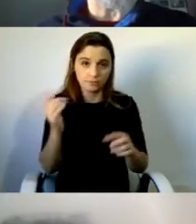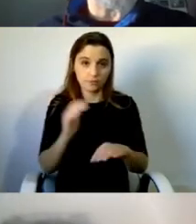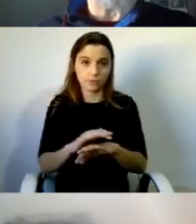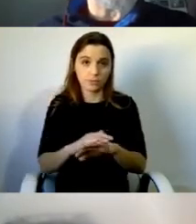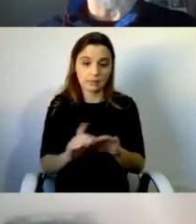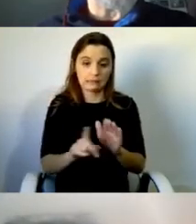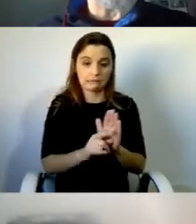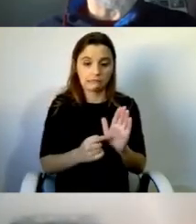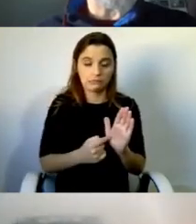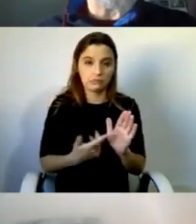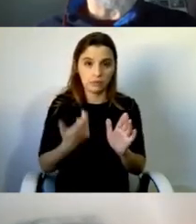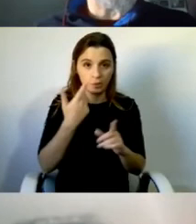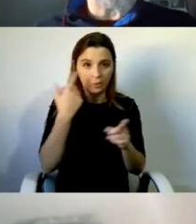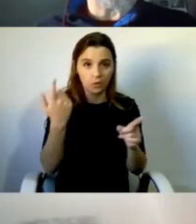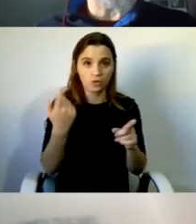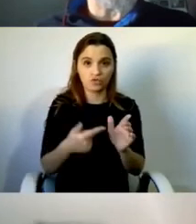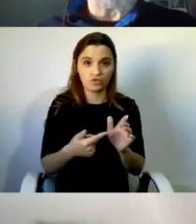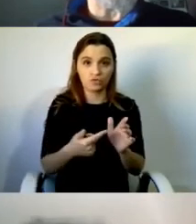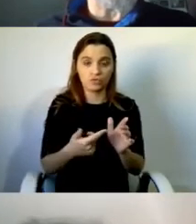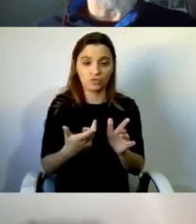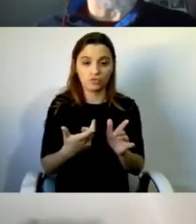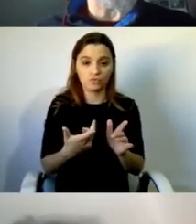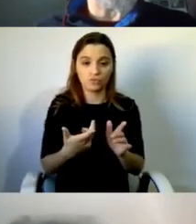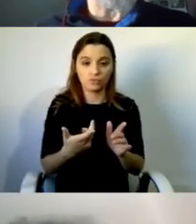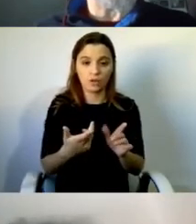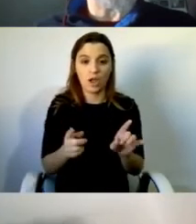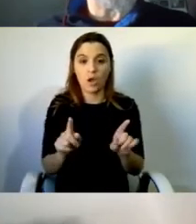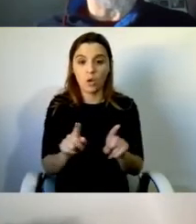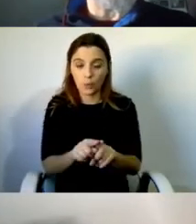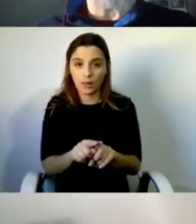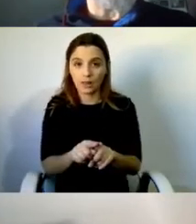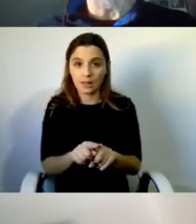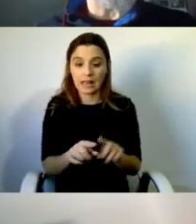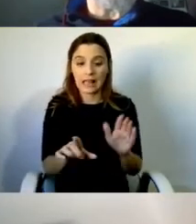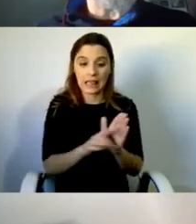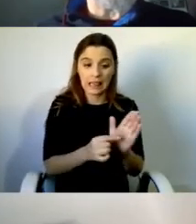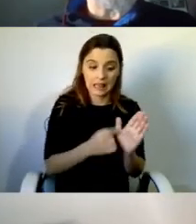assumption of the law, it is made for family members.